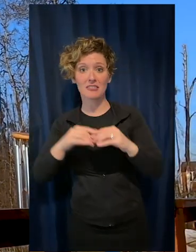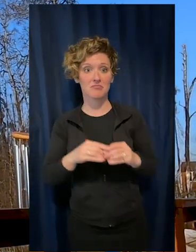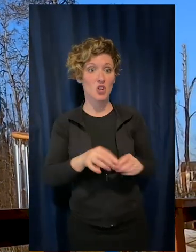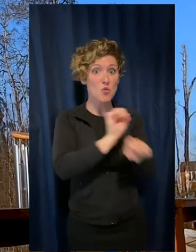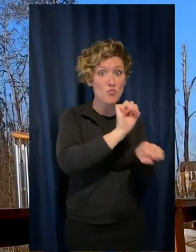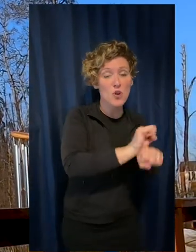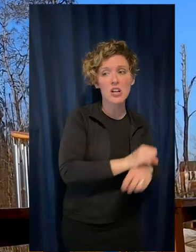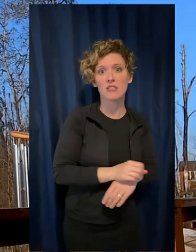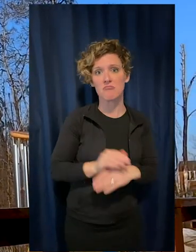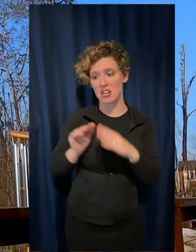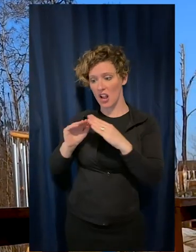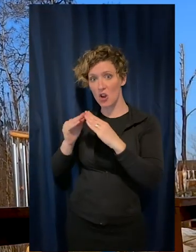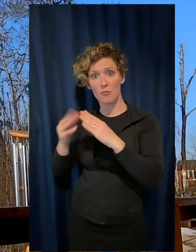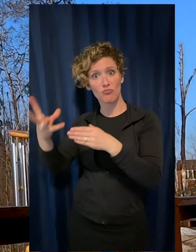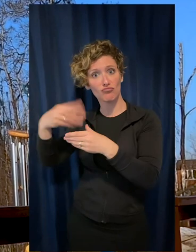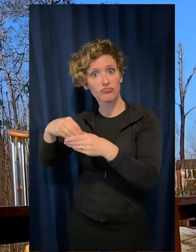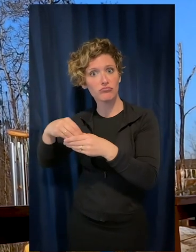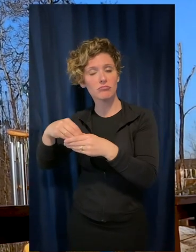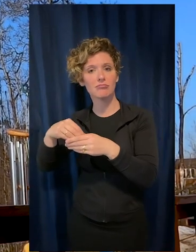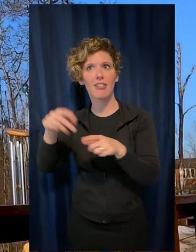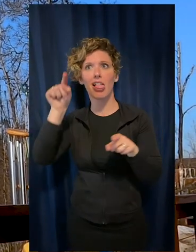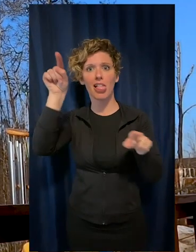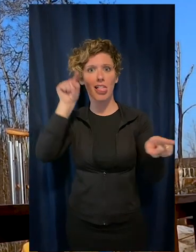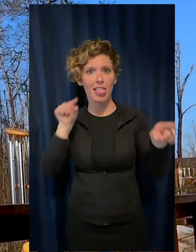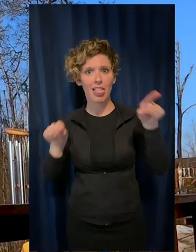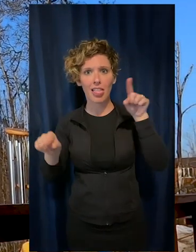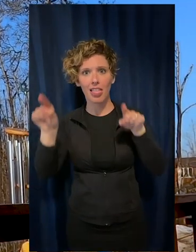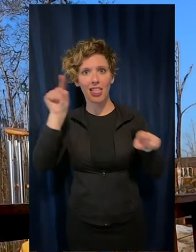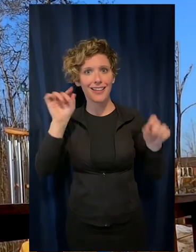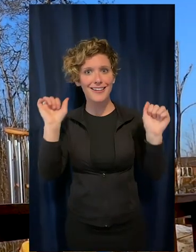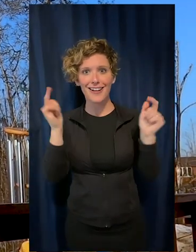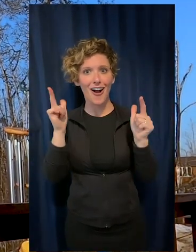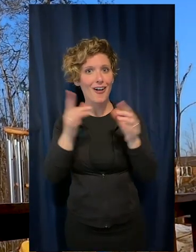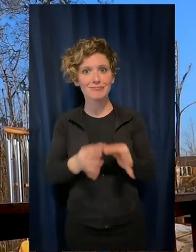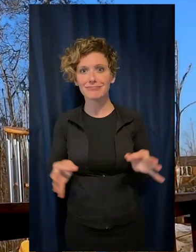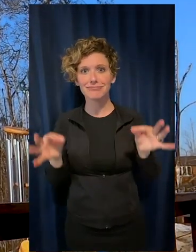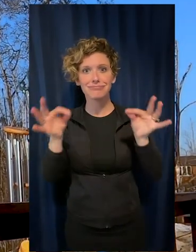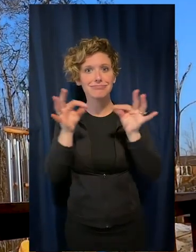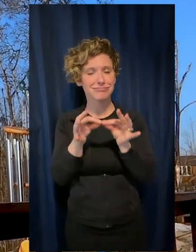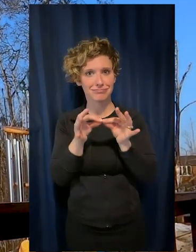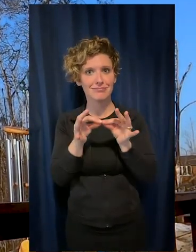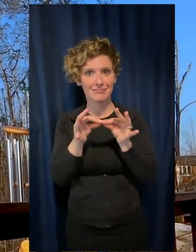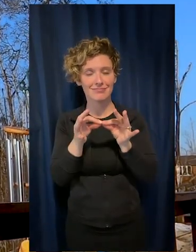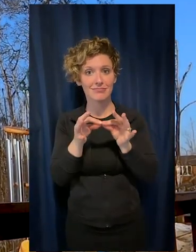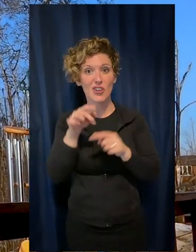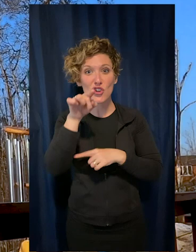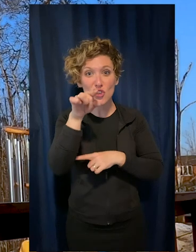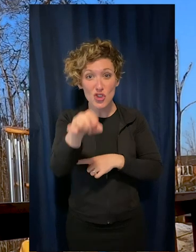or just community involvement. All those things are valuable, and you're the one